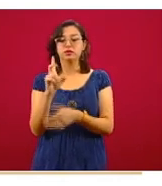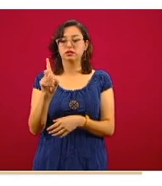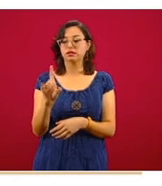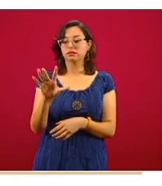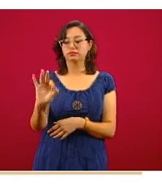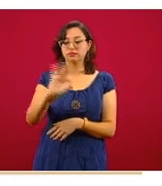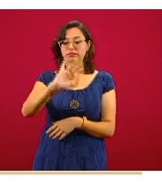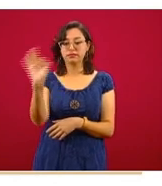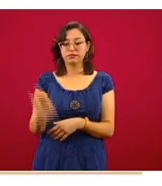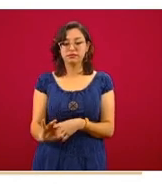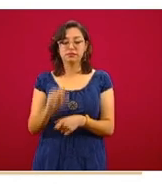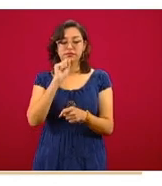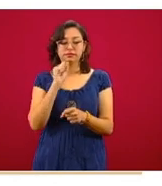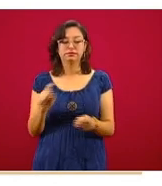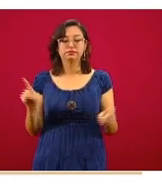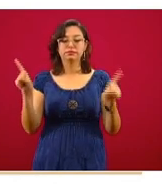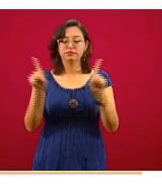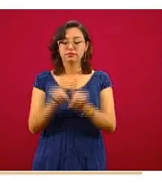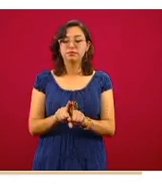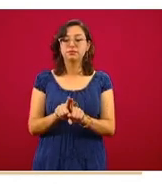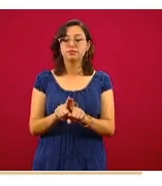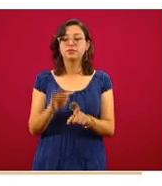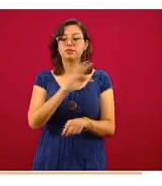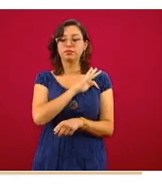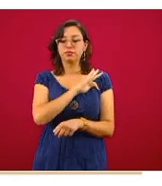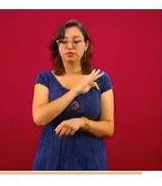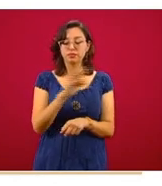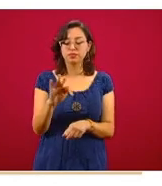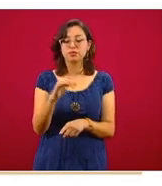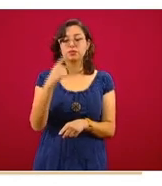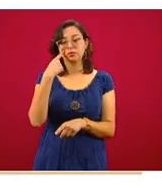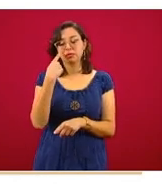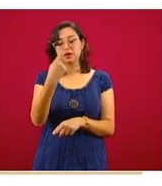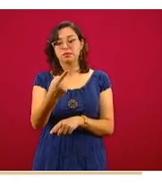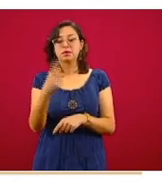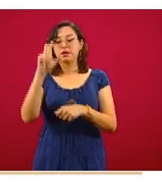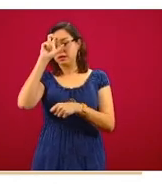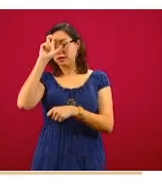We are talking about a 35% now.